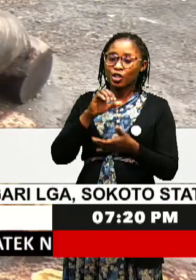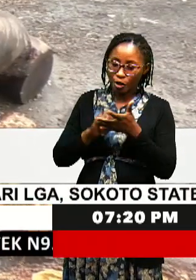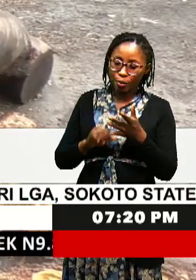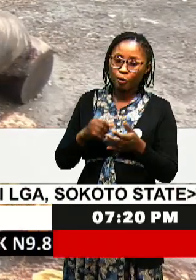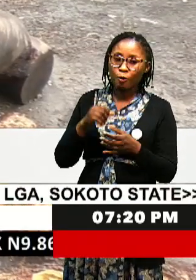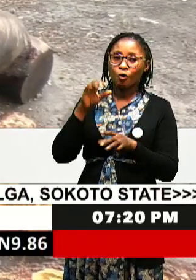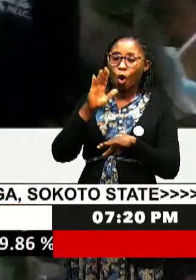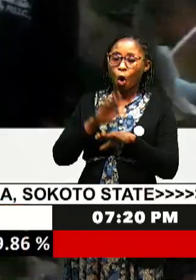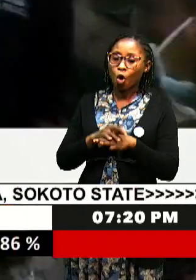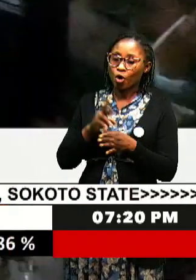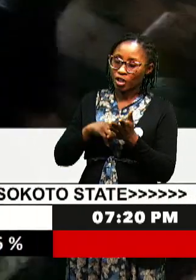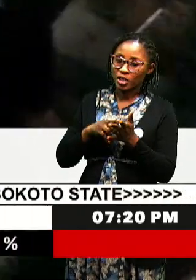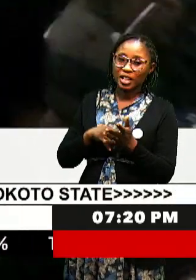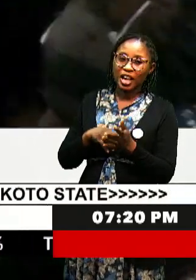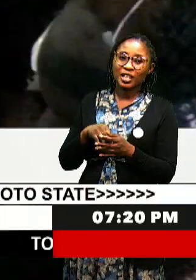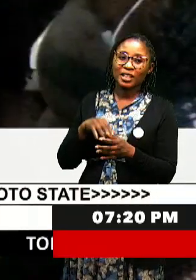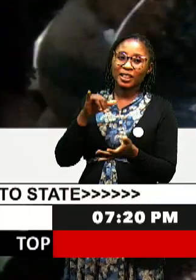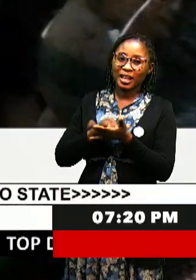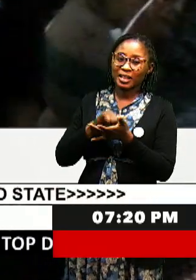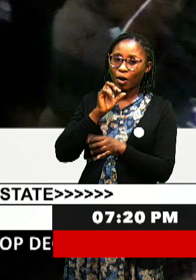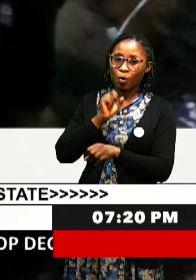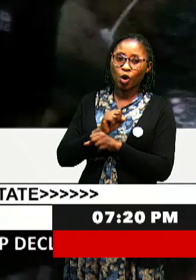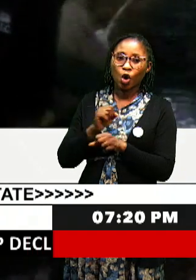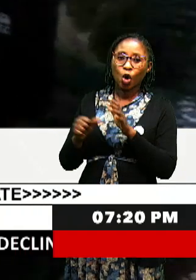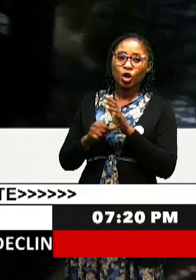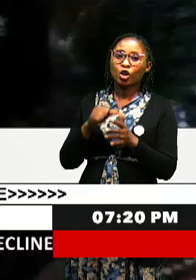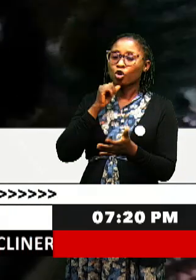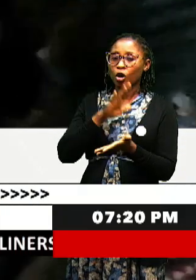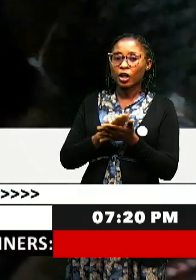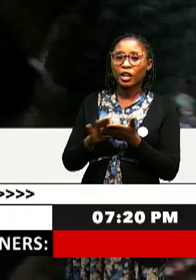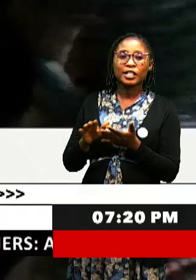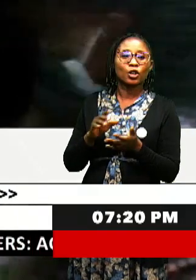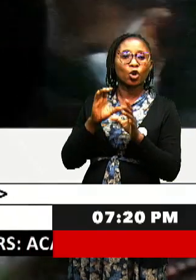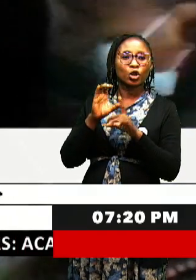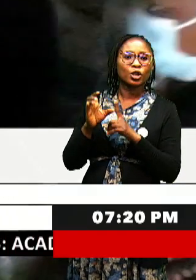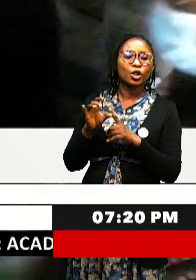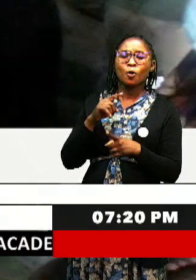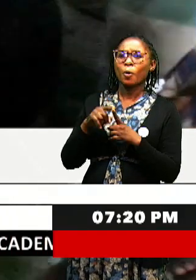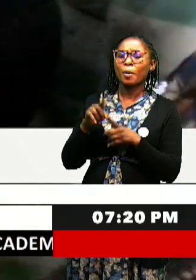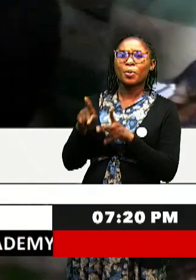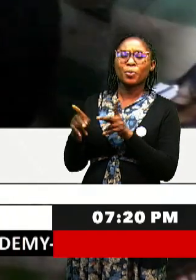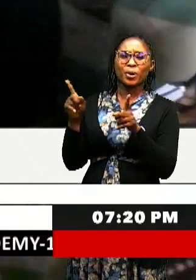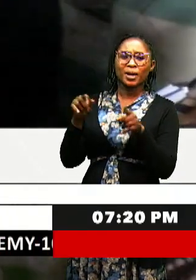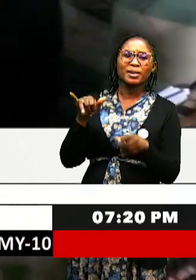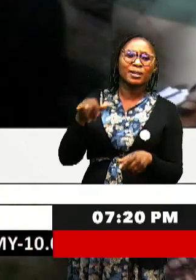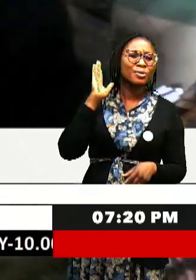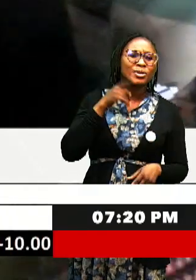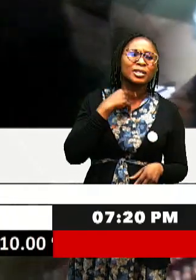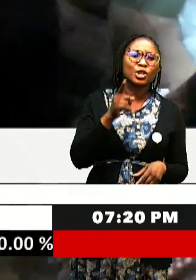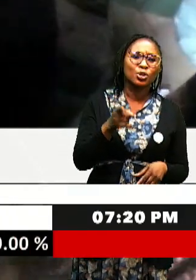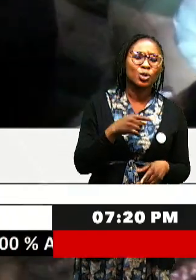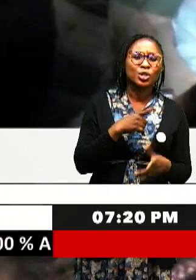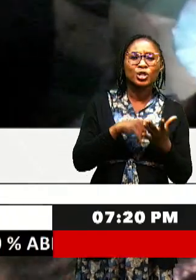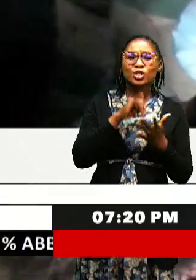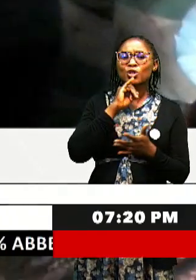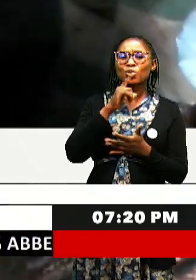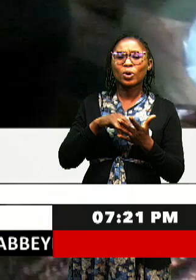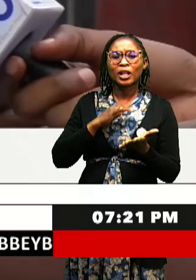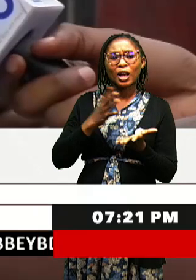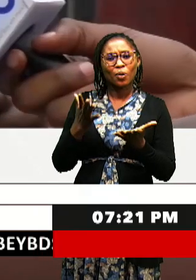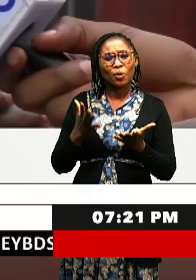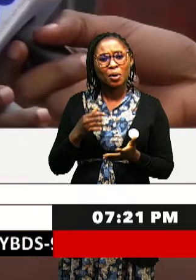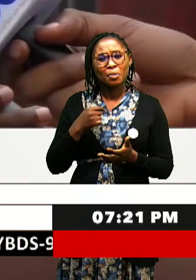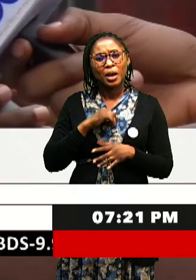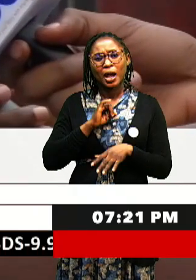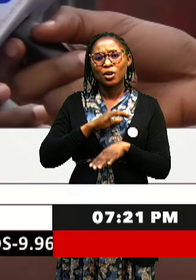unhygiene conditions. When some people come, they will say this is what they want. We are not producing at